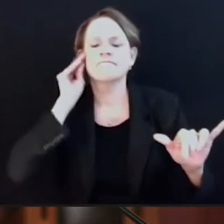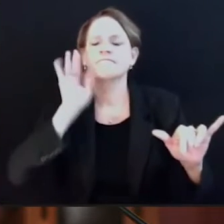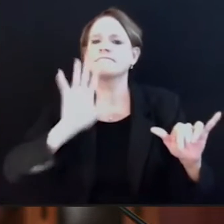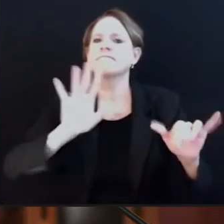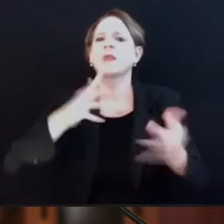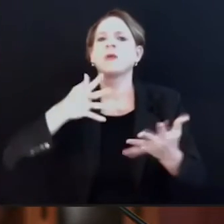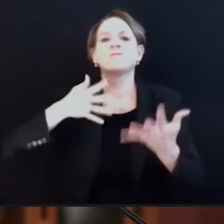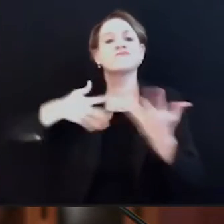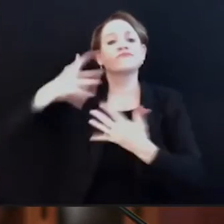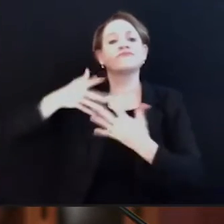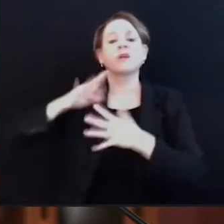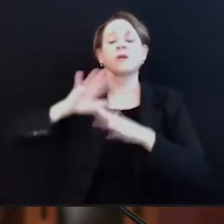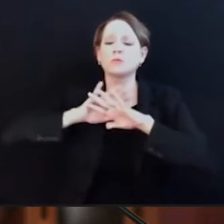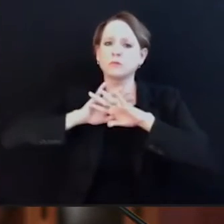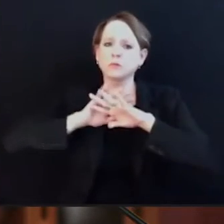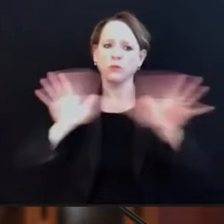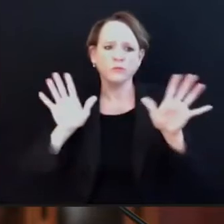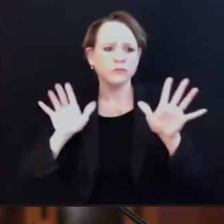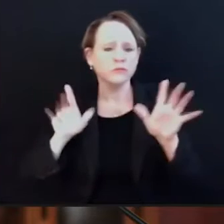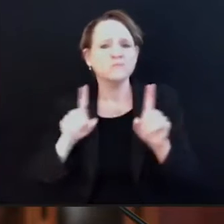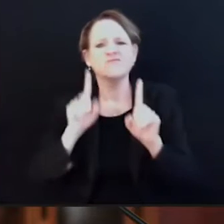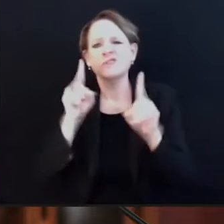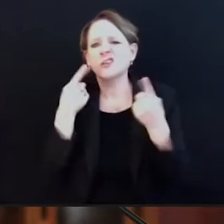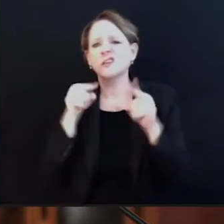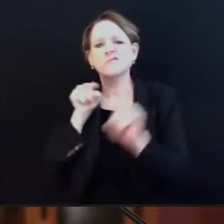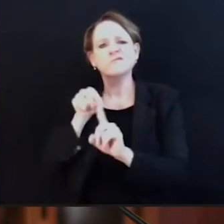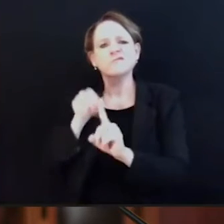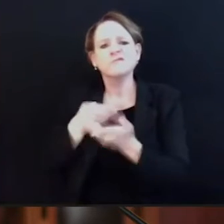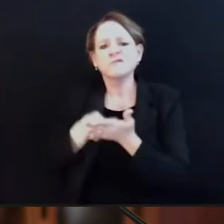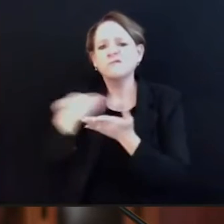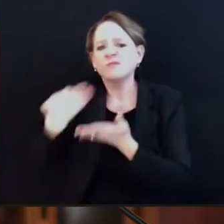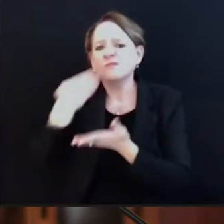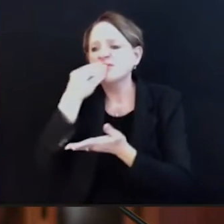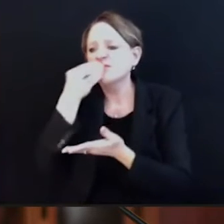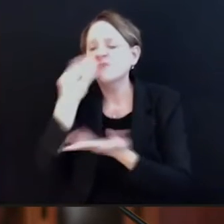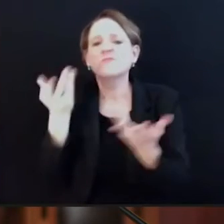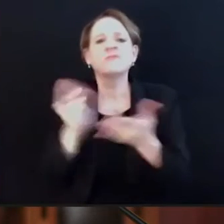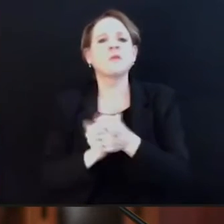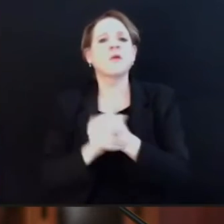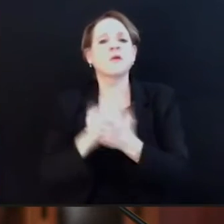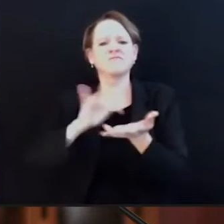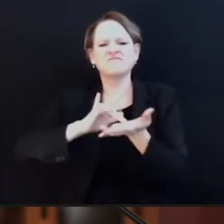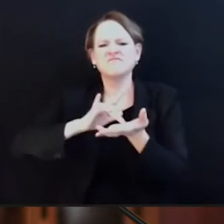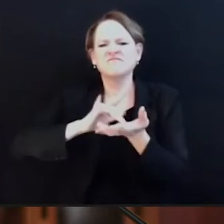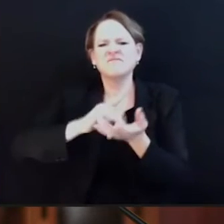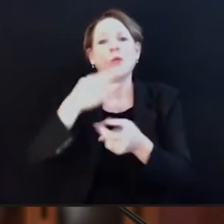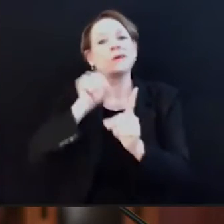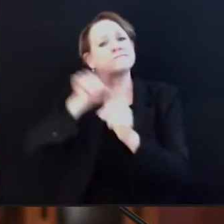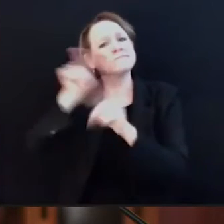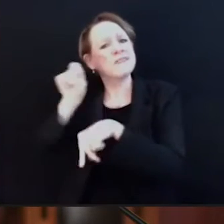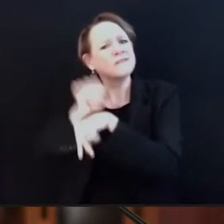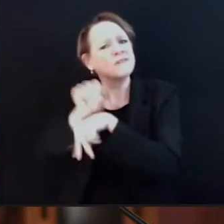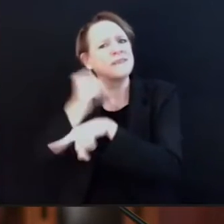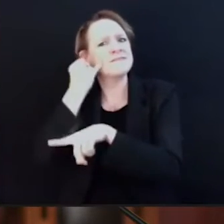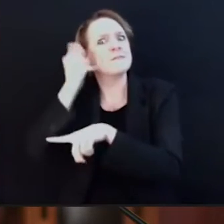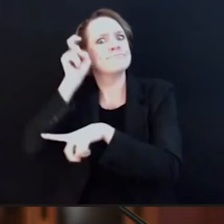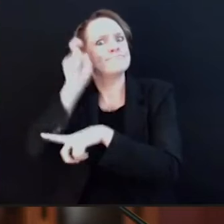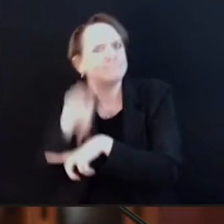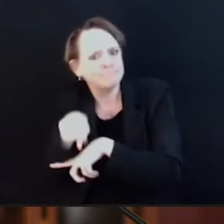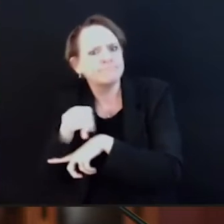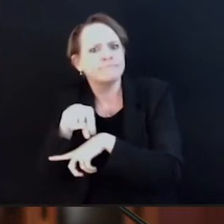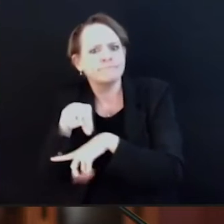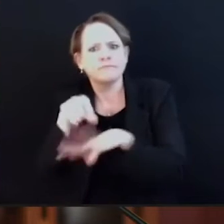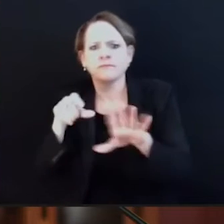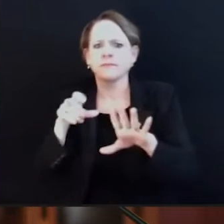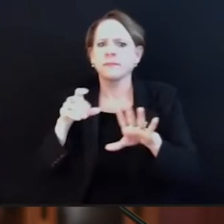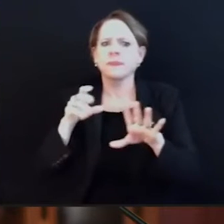the pharmacy, your job if you cannot work from home, but cancel travel and social gatherings. We